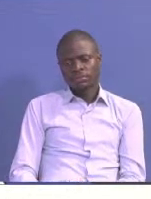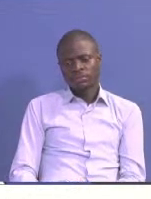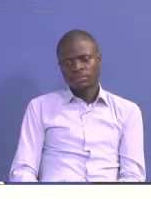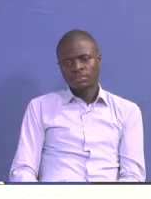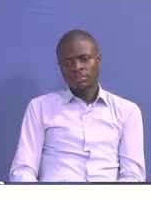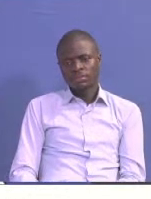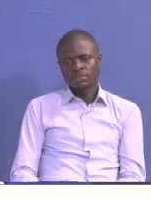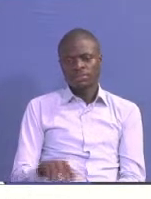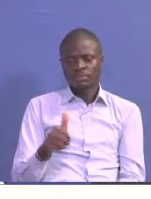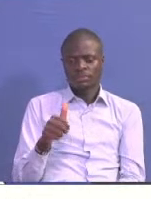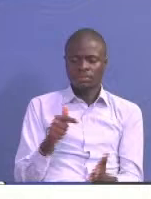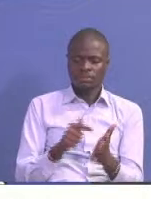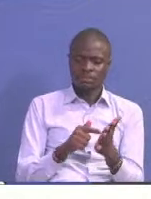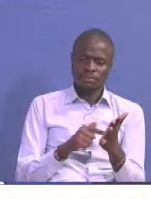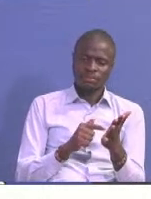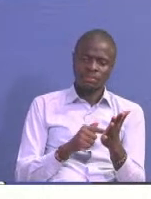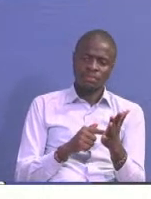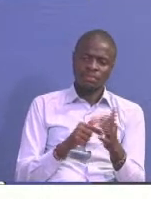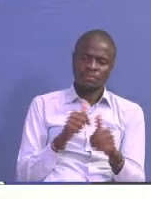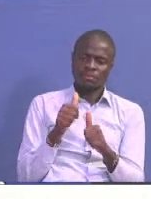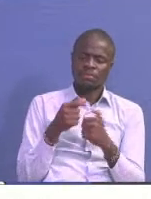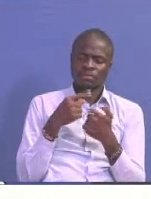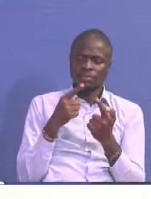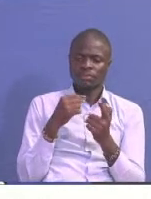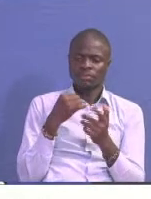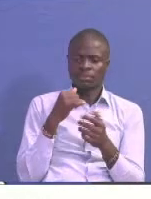Then the other point you mentioned was